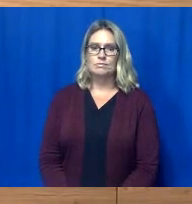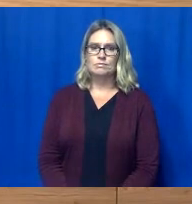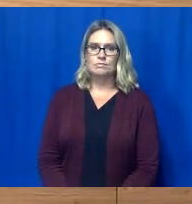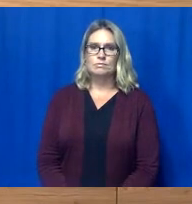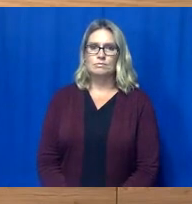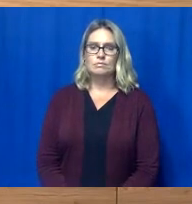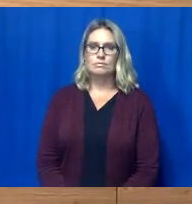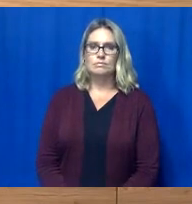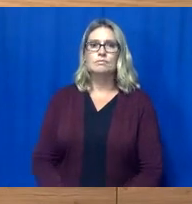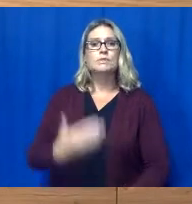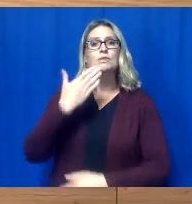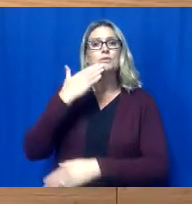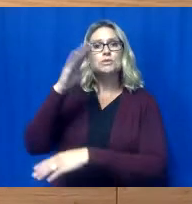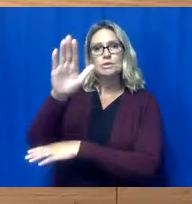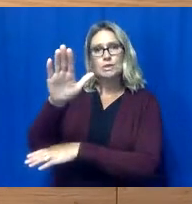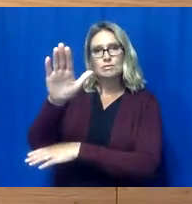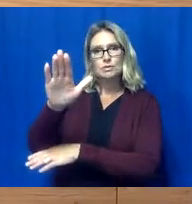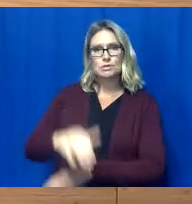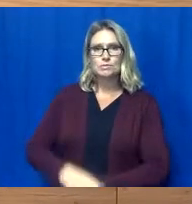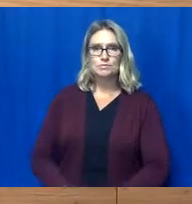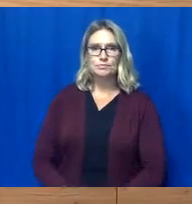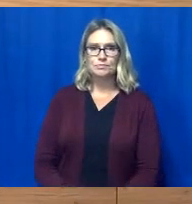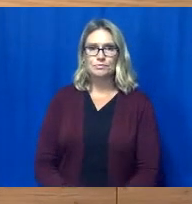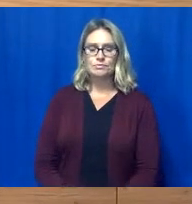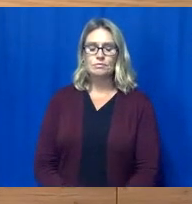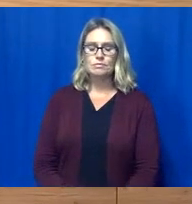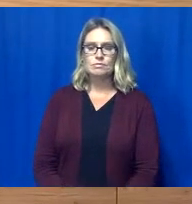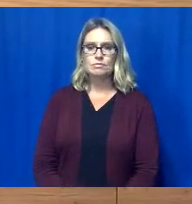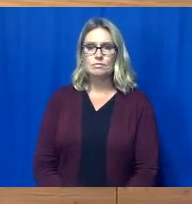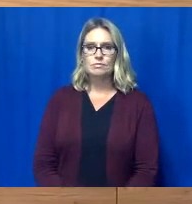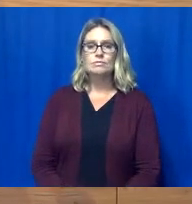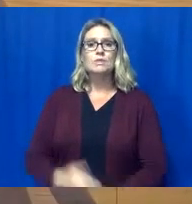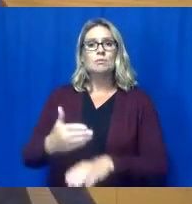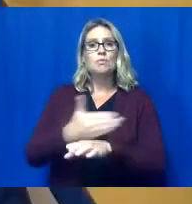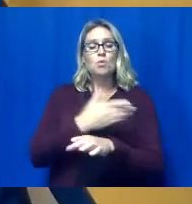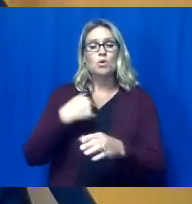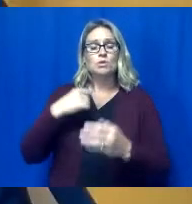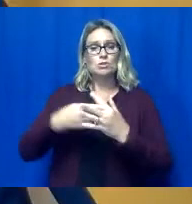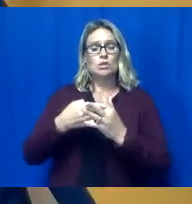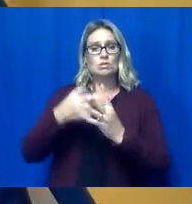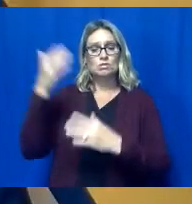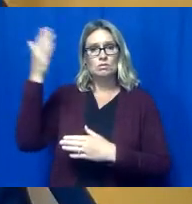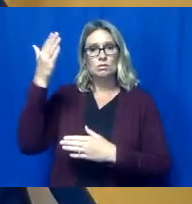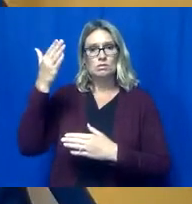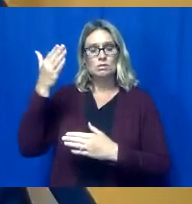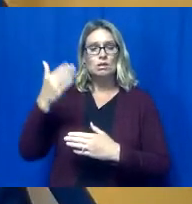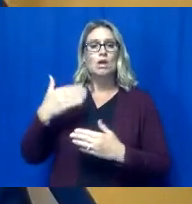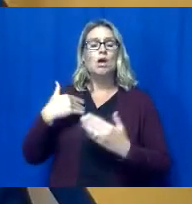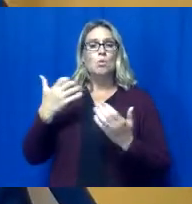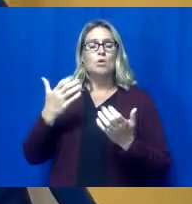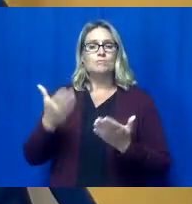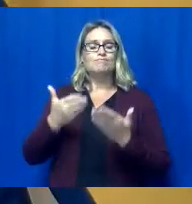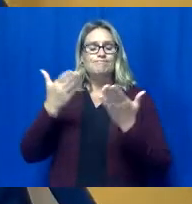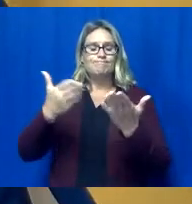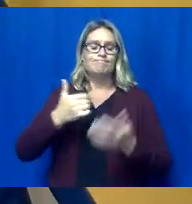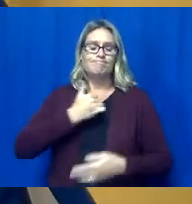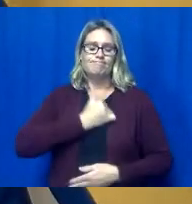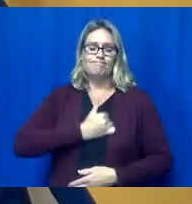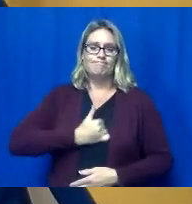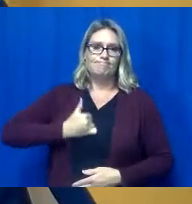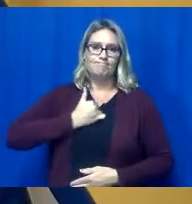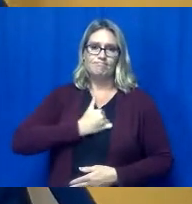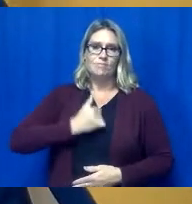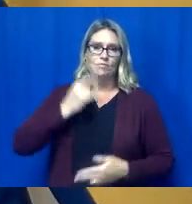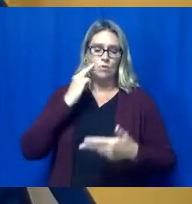Good afternoon, bonjour. Before we begin today, I would like to offer my sincere condolences to the loved ones of the